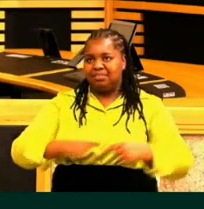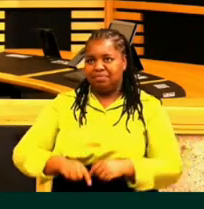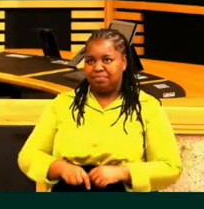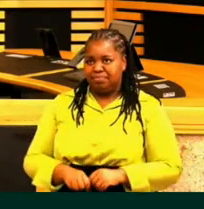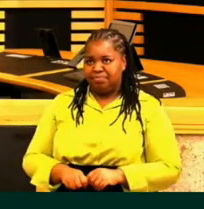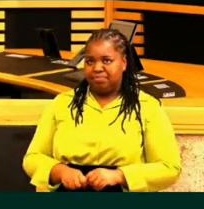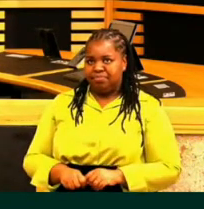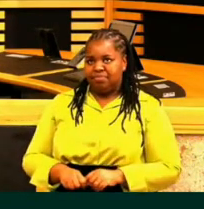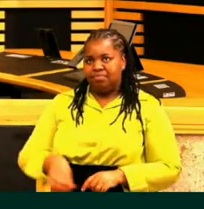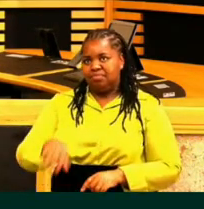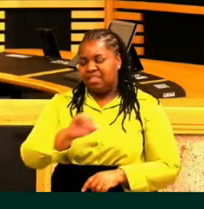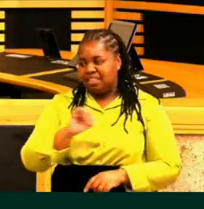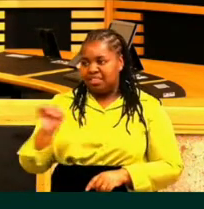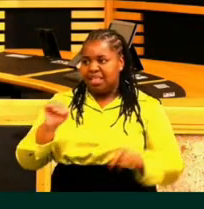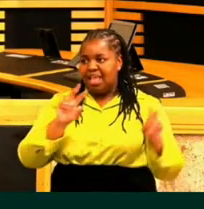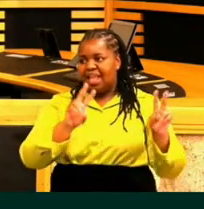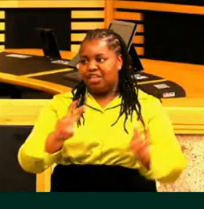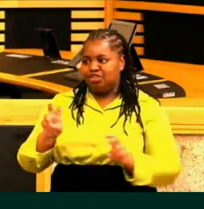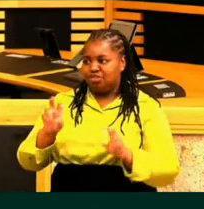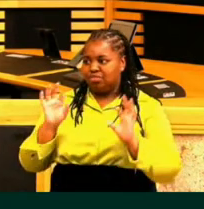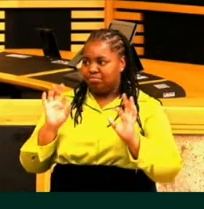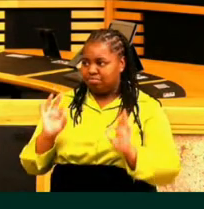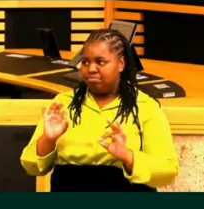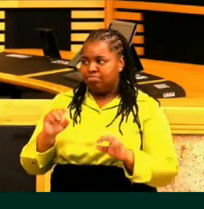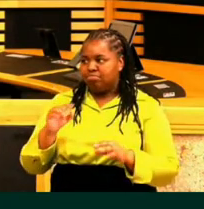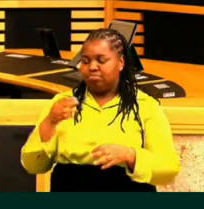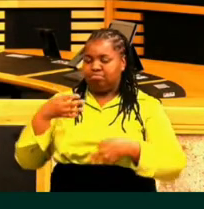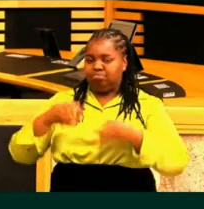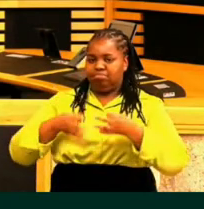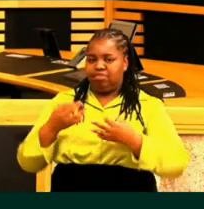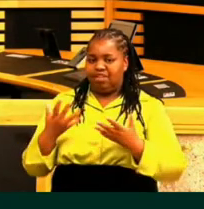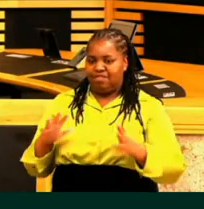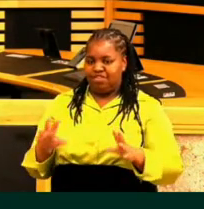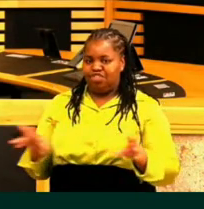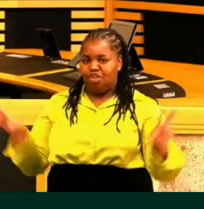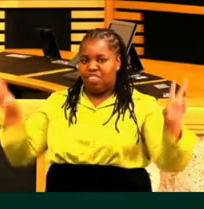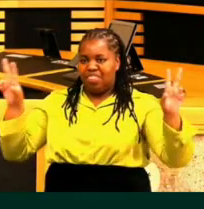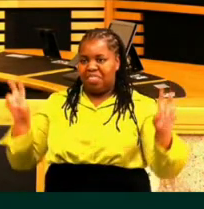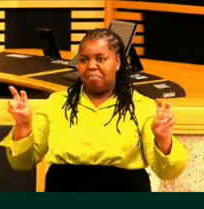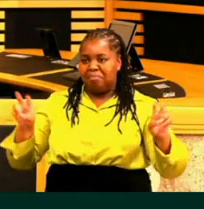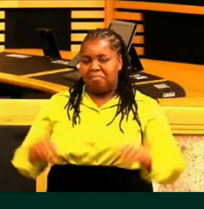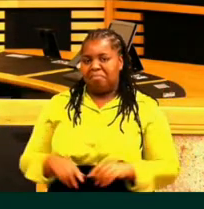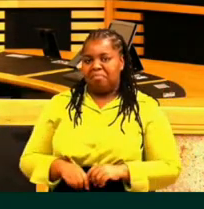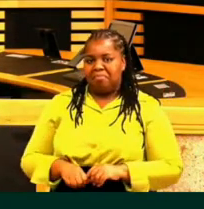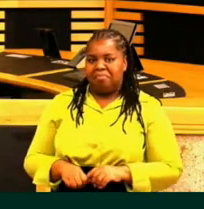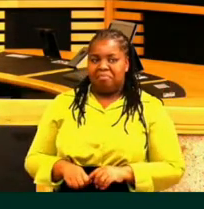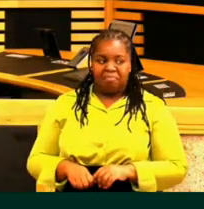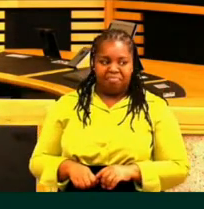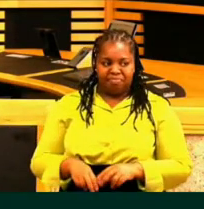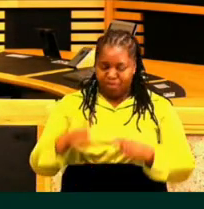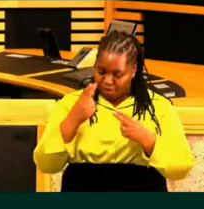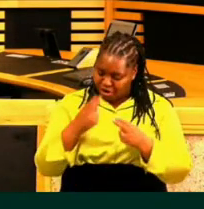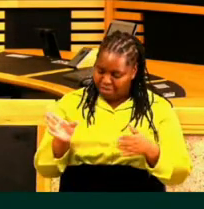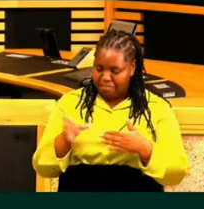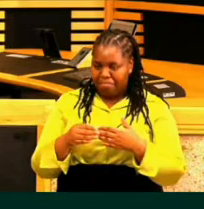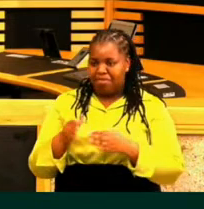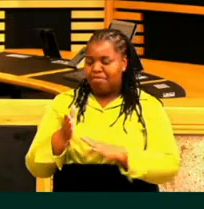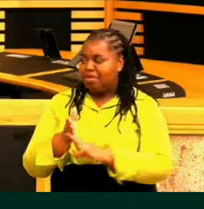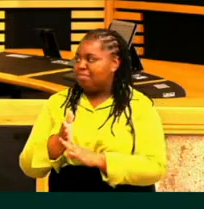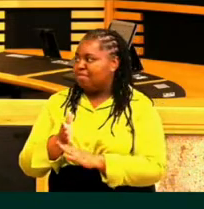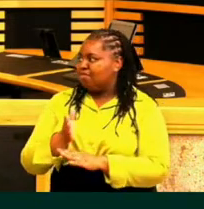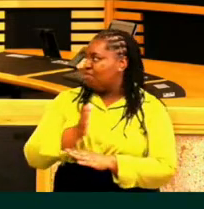there are issues as correctly outlined in the theme all members before